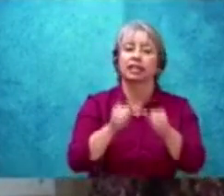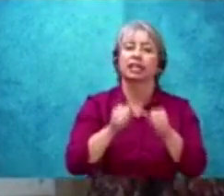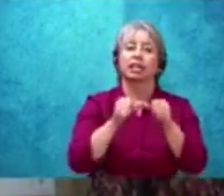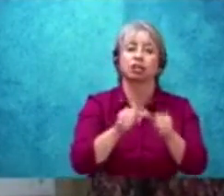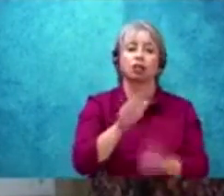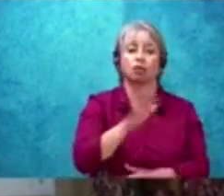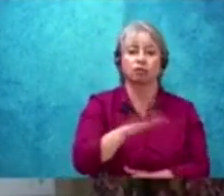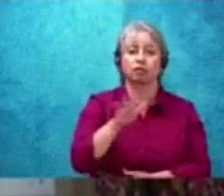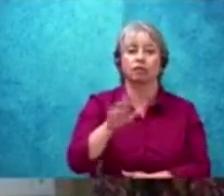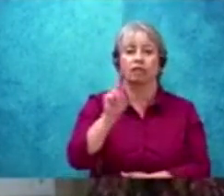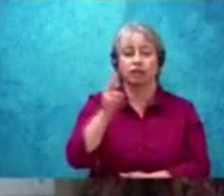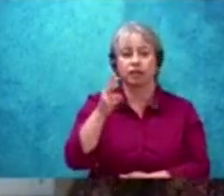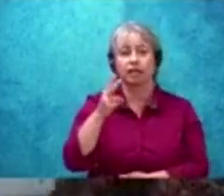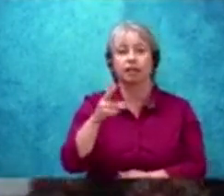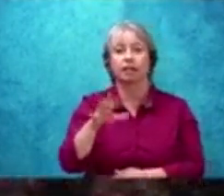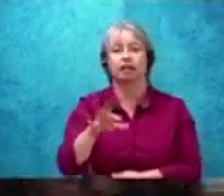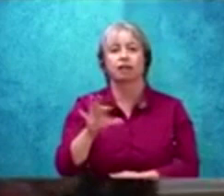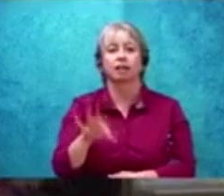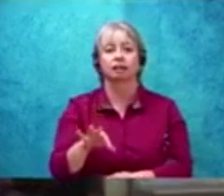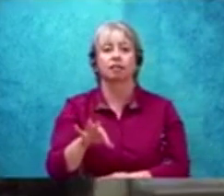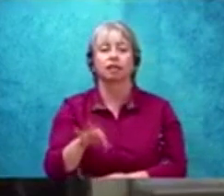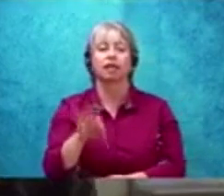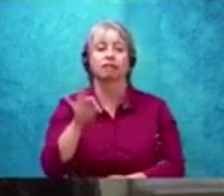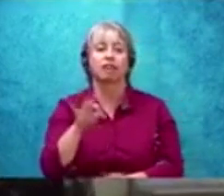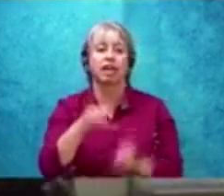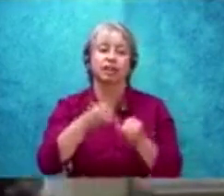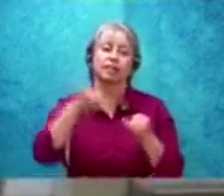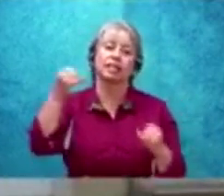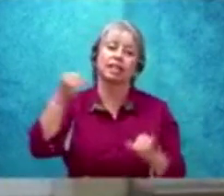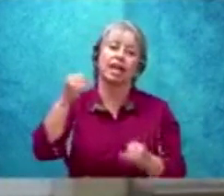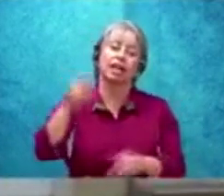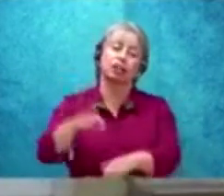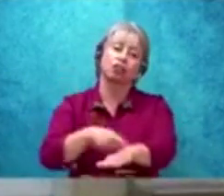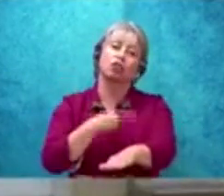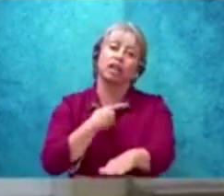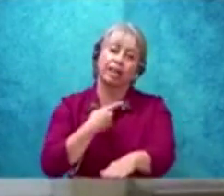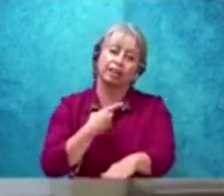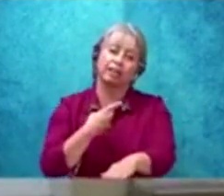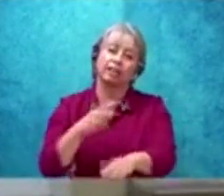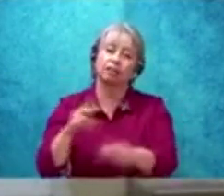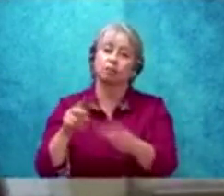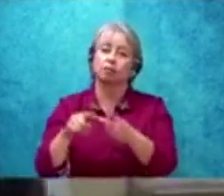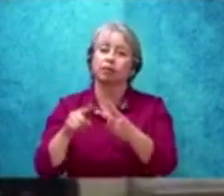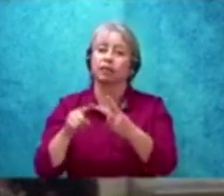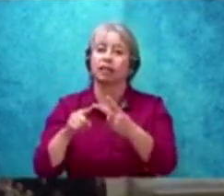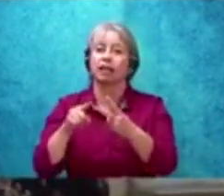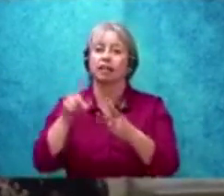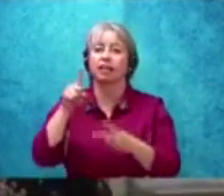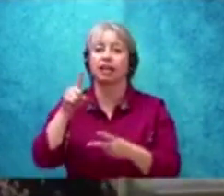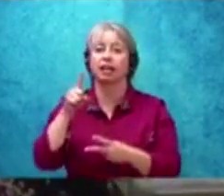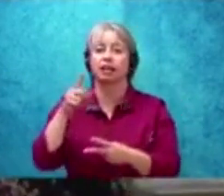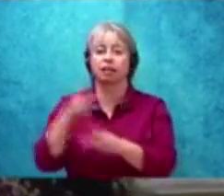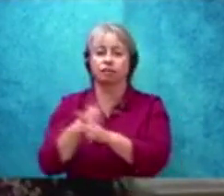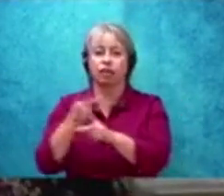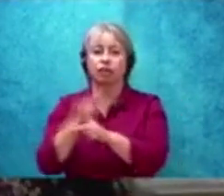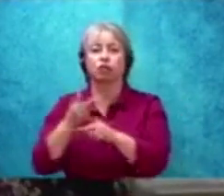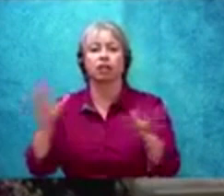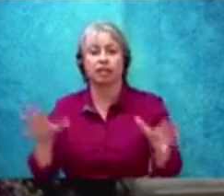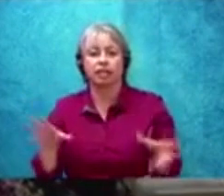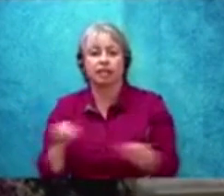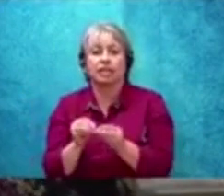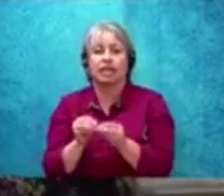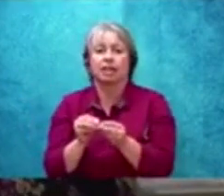our diagonal length here. And then there's actually a second part. We have to find the total. So what goes along with